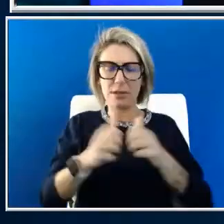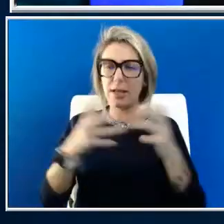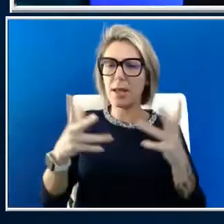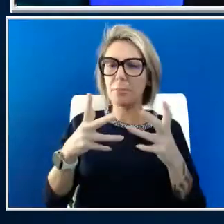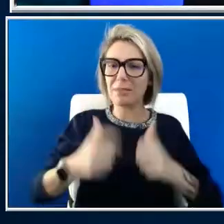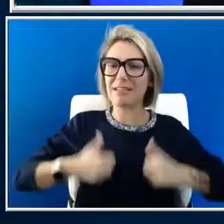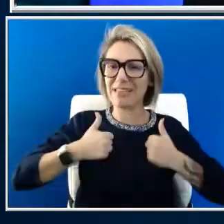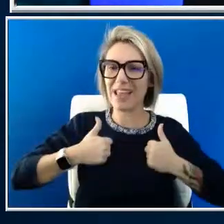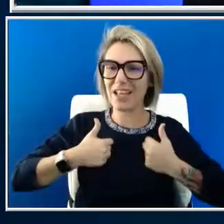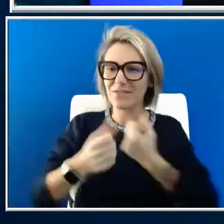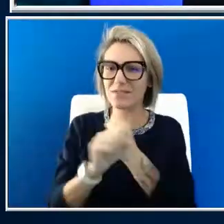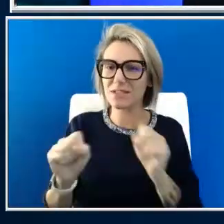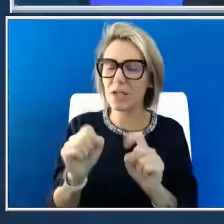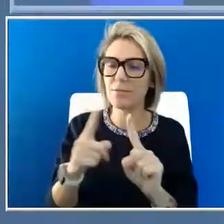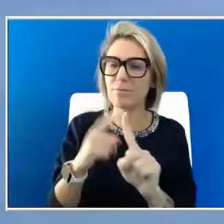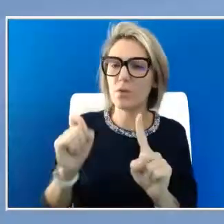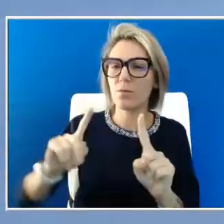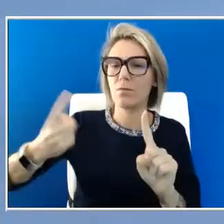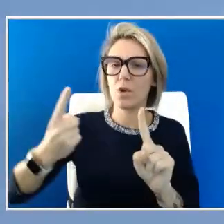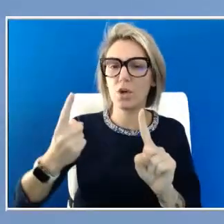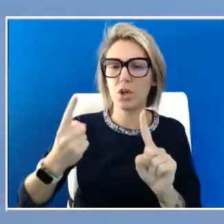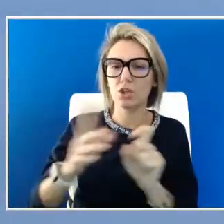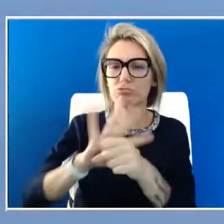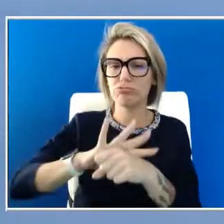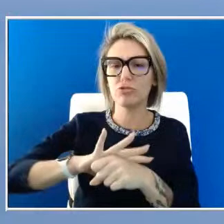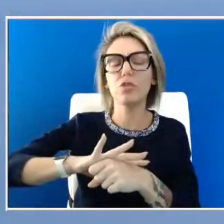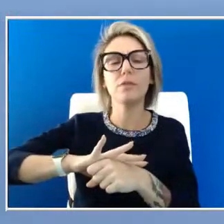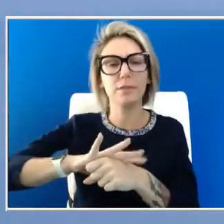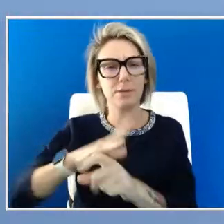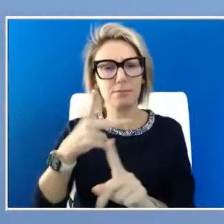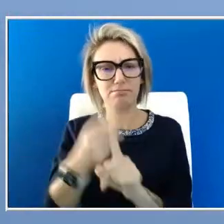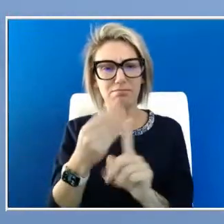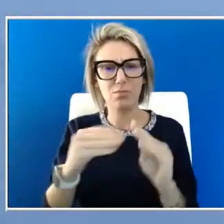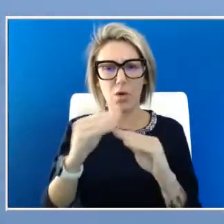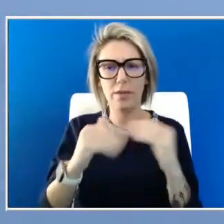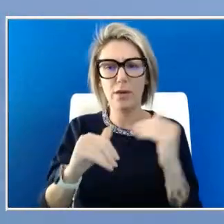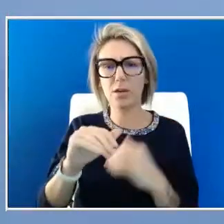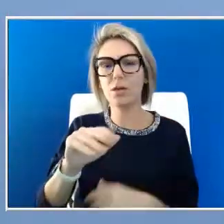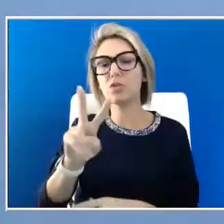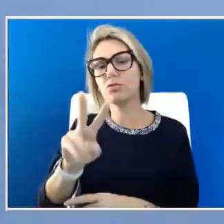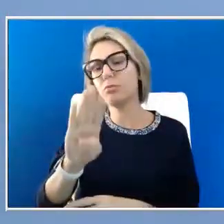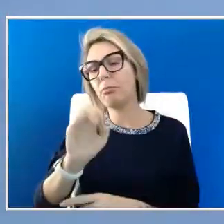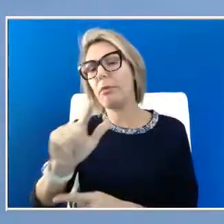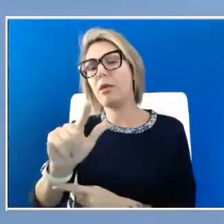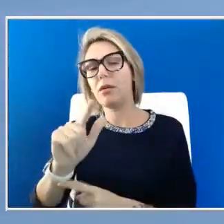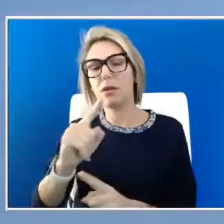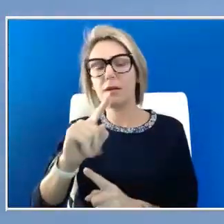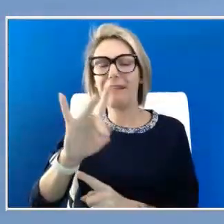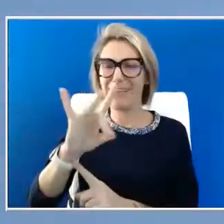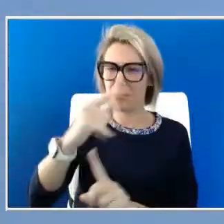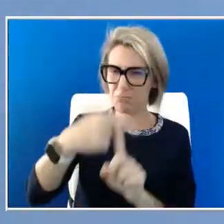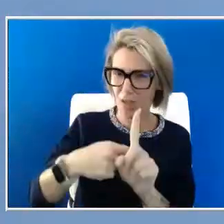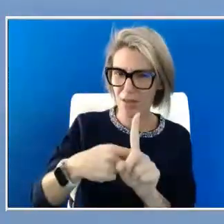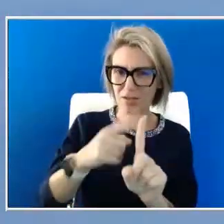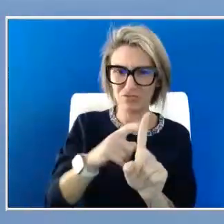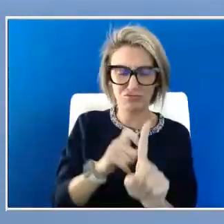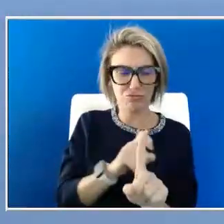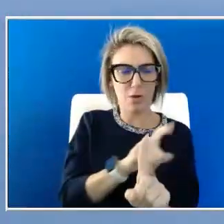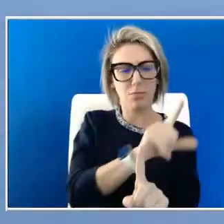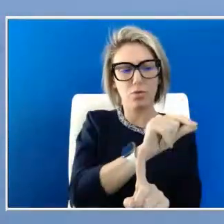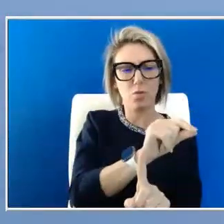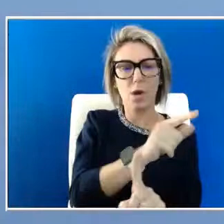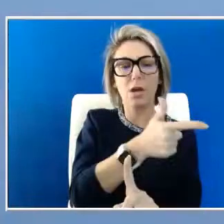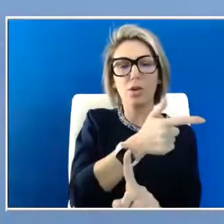first COVID vaccines. More than 2 billion people were vaccinated in an 8-month span from 2021,